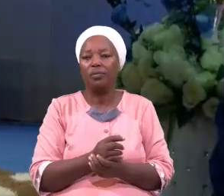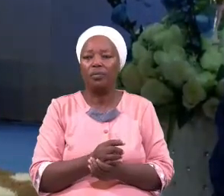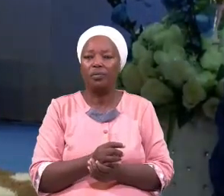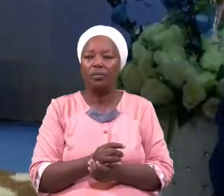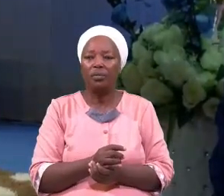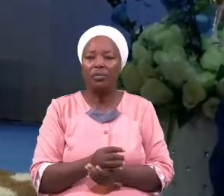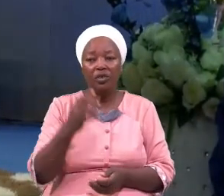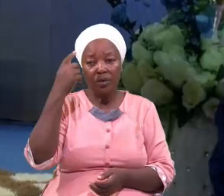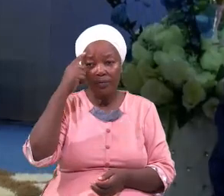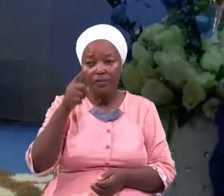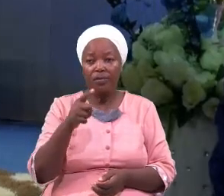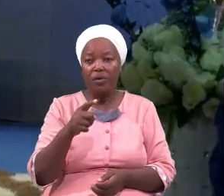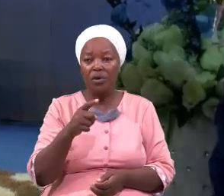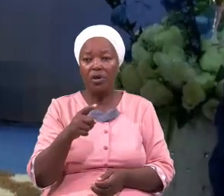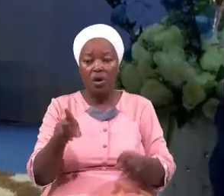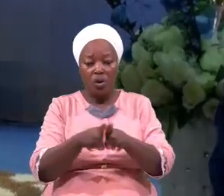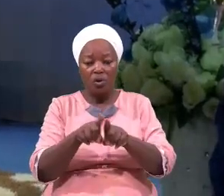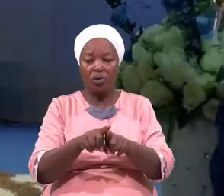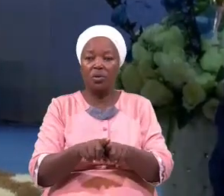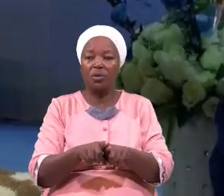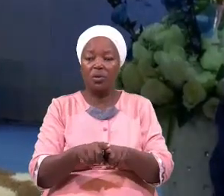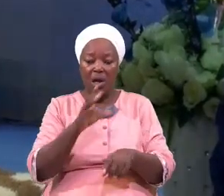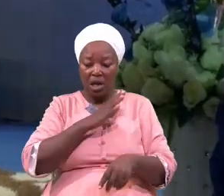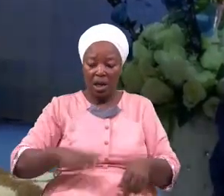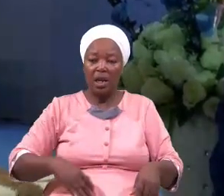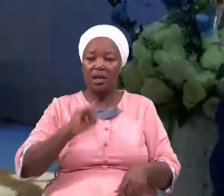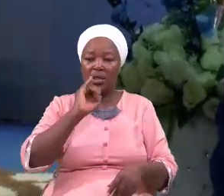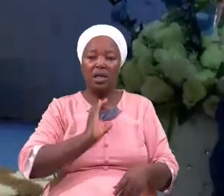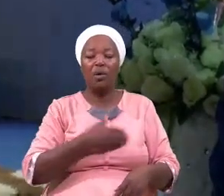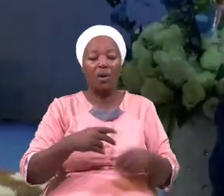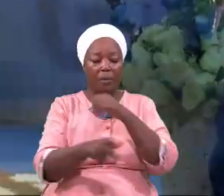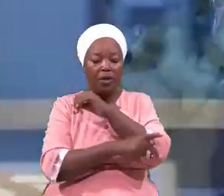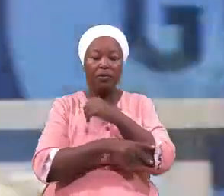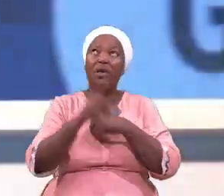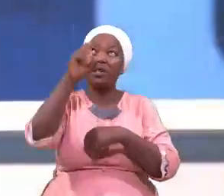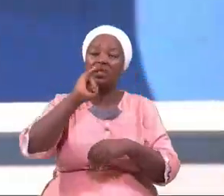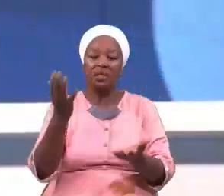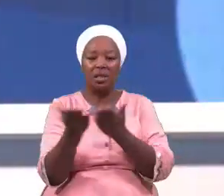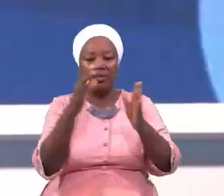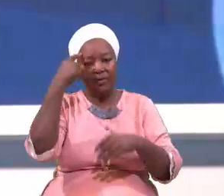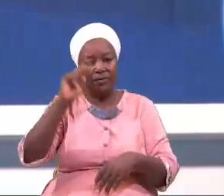For even Christ, our Passover, is sacrificed for us.